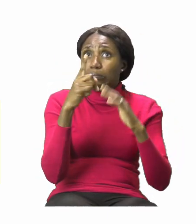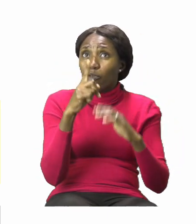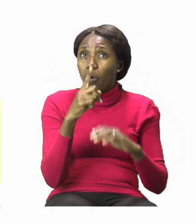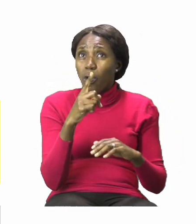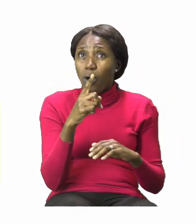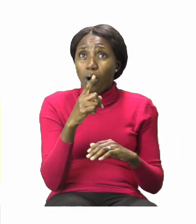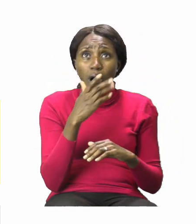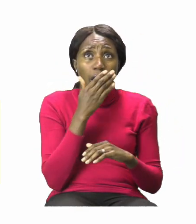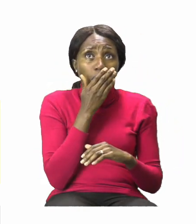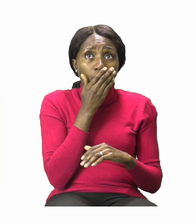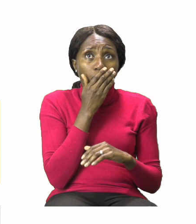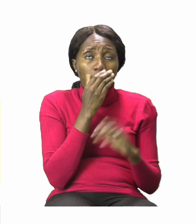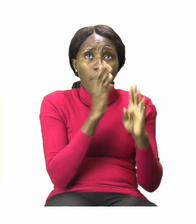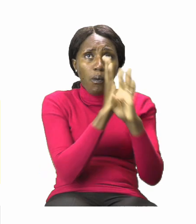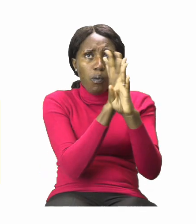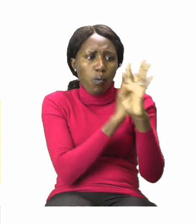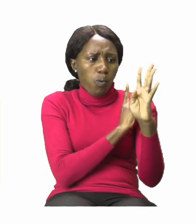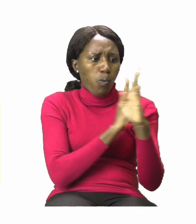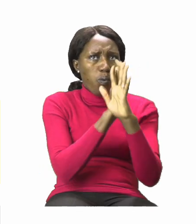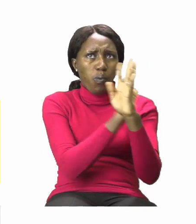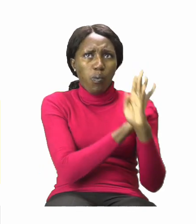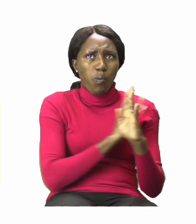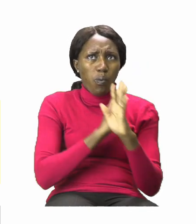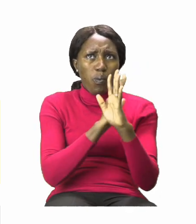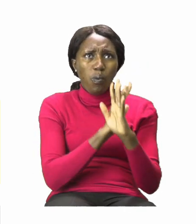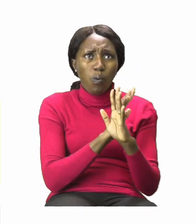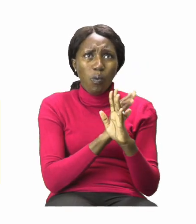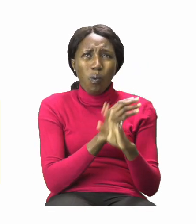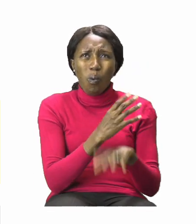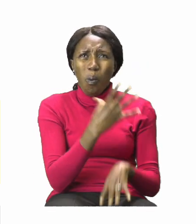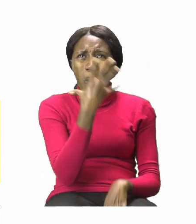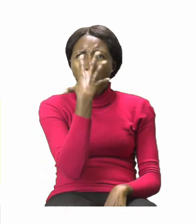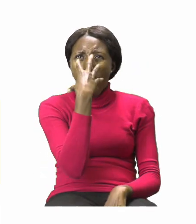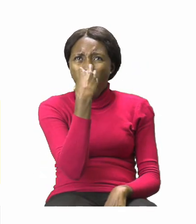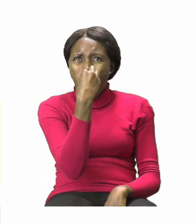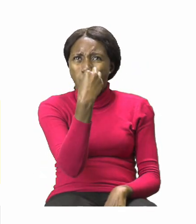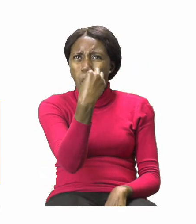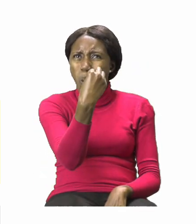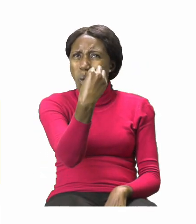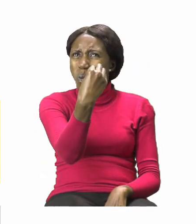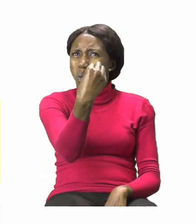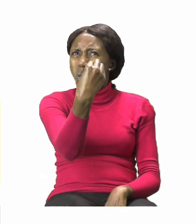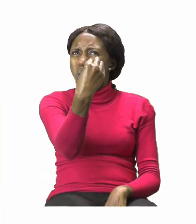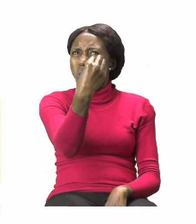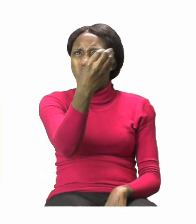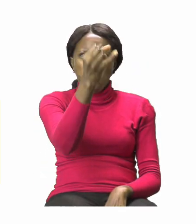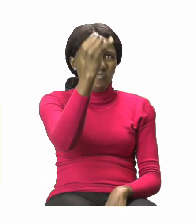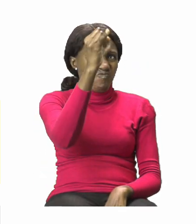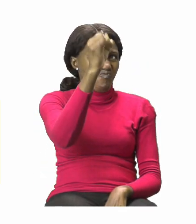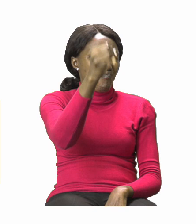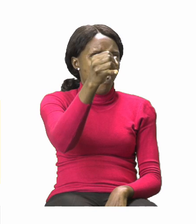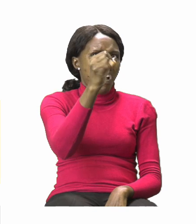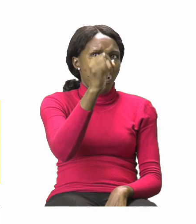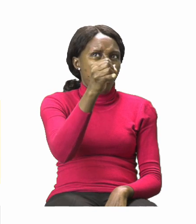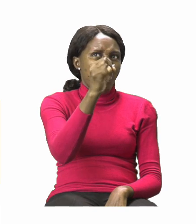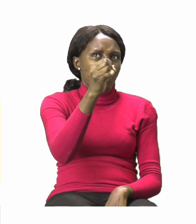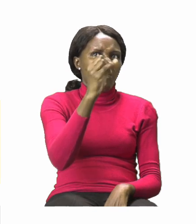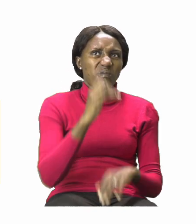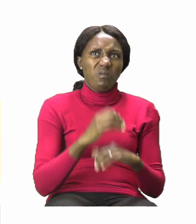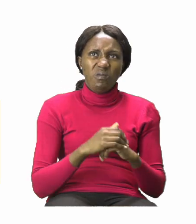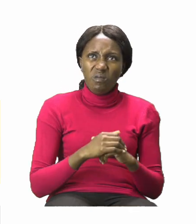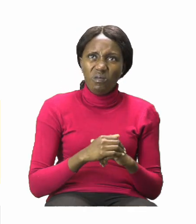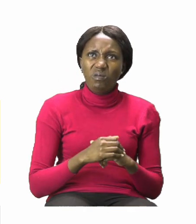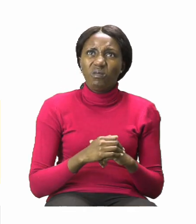was a big, bad wolf. The wolf saw that